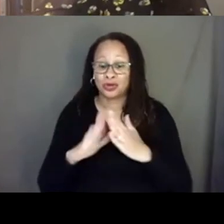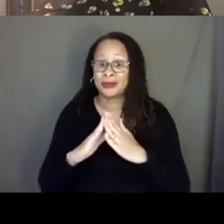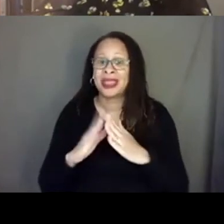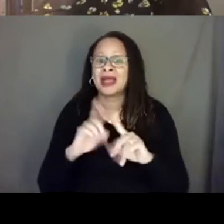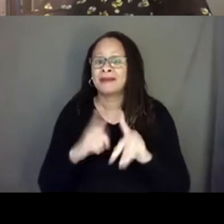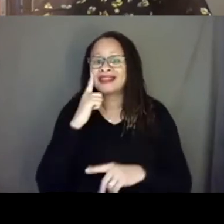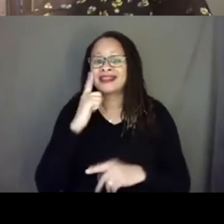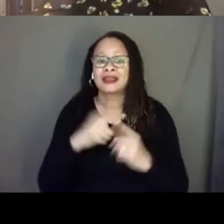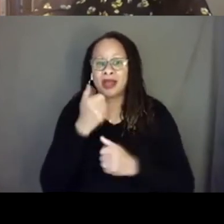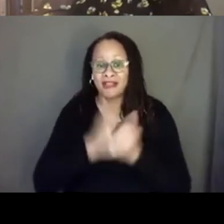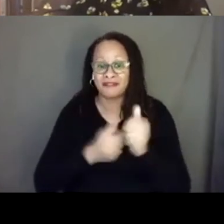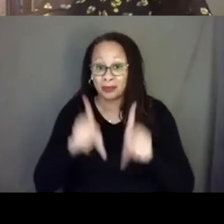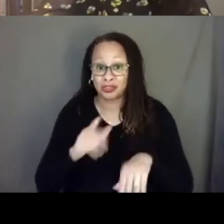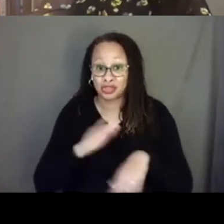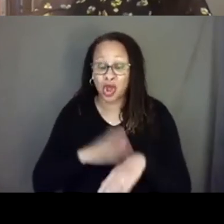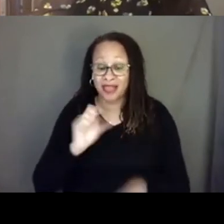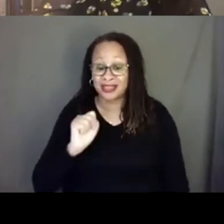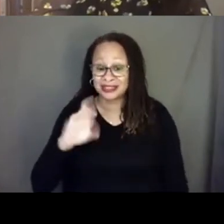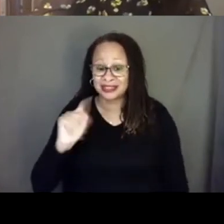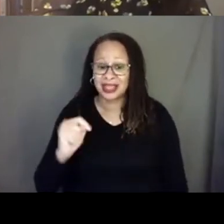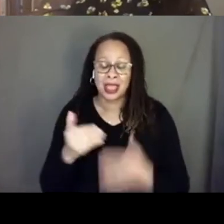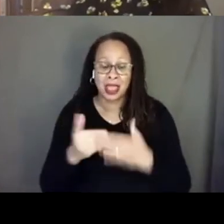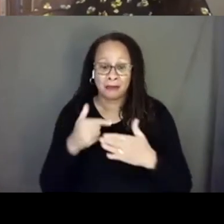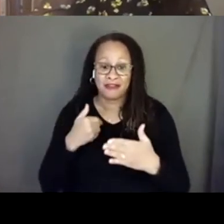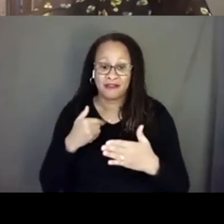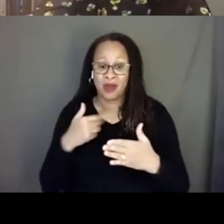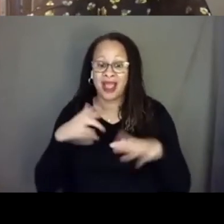set. So before I acquired